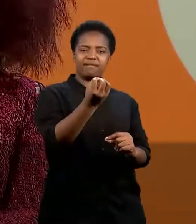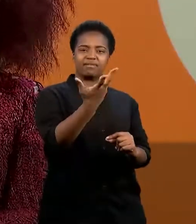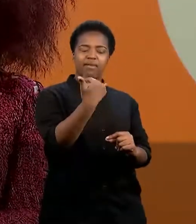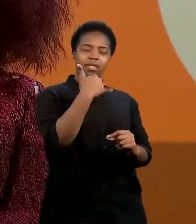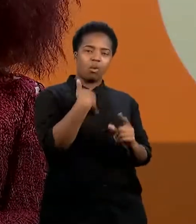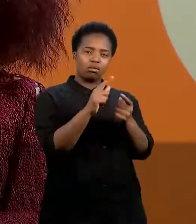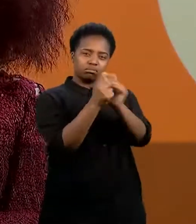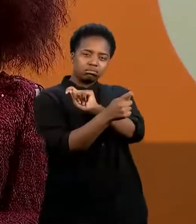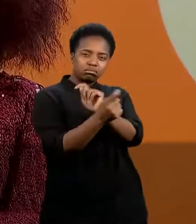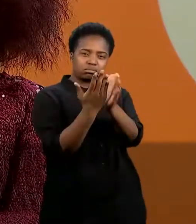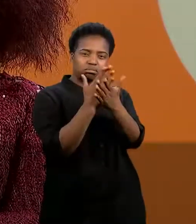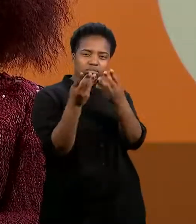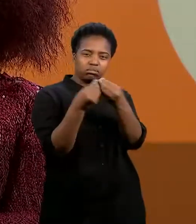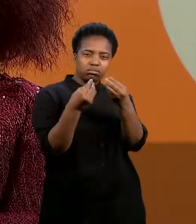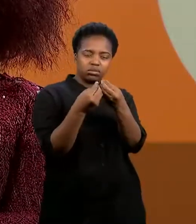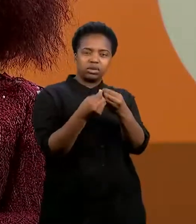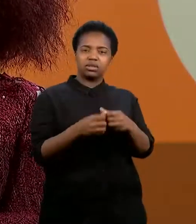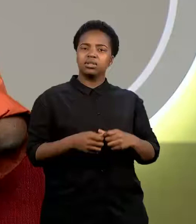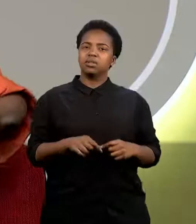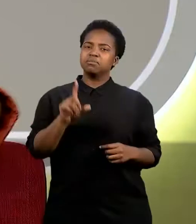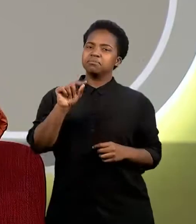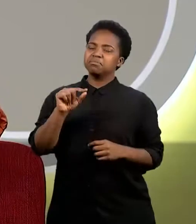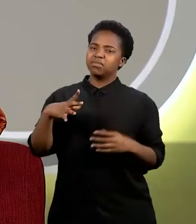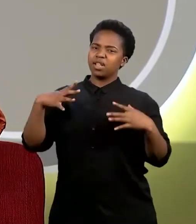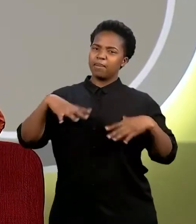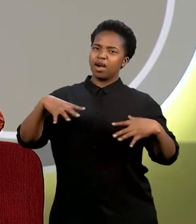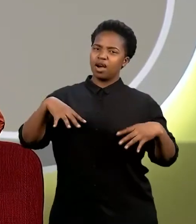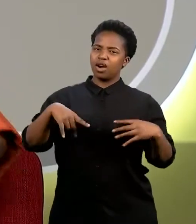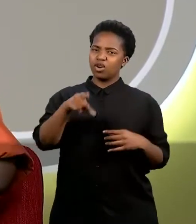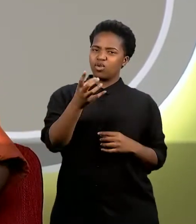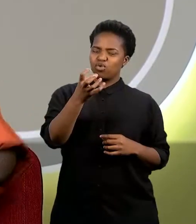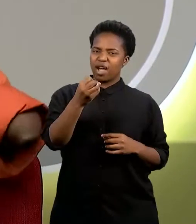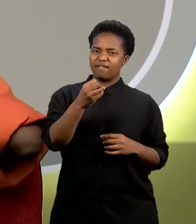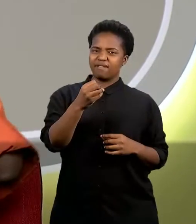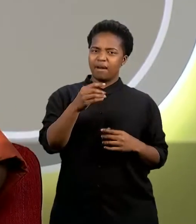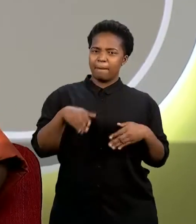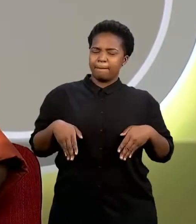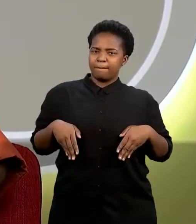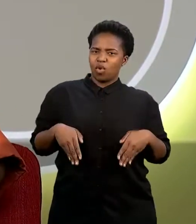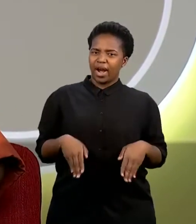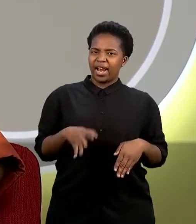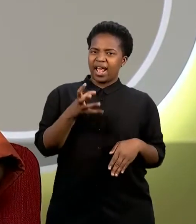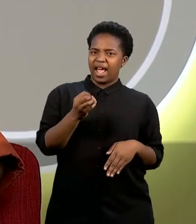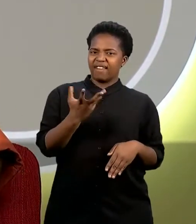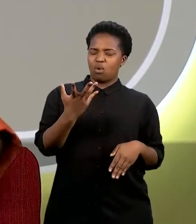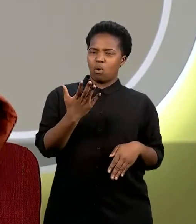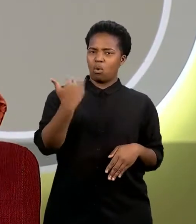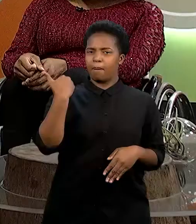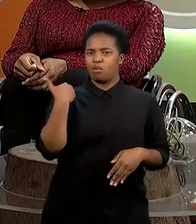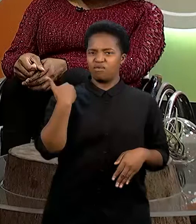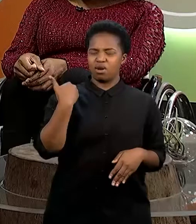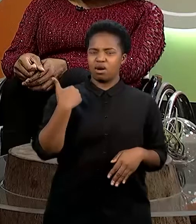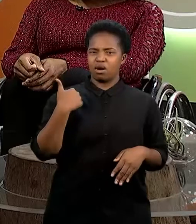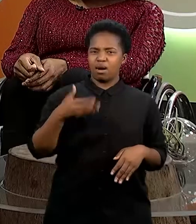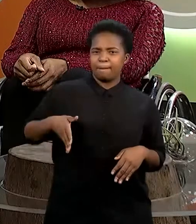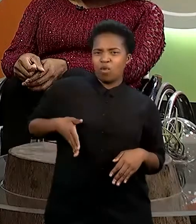things. They will substitute certain things. Diphahlo tse e leng ring di na le bo dipokotho tsona ka morao. E ba diphahlo